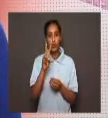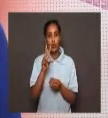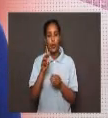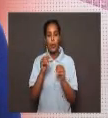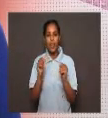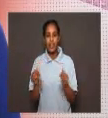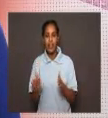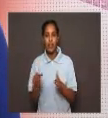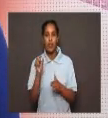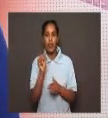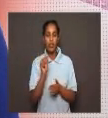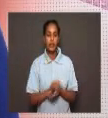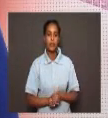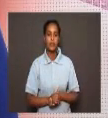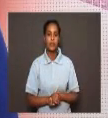melting points.